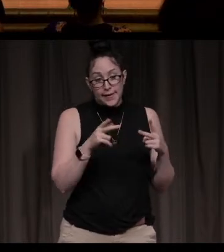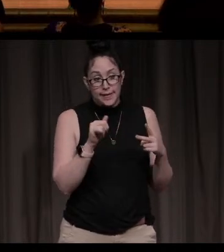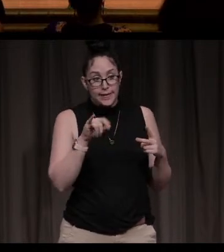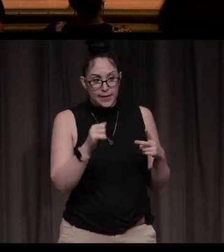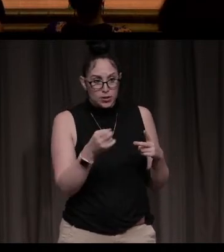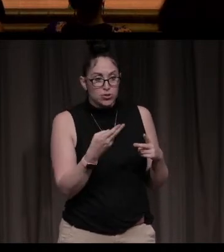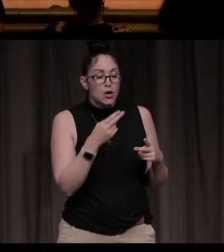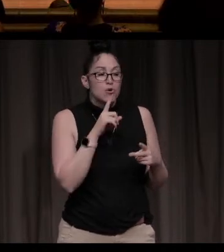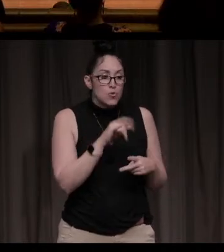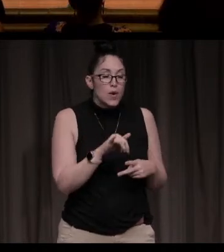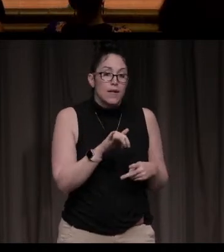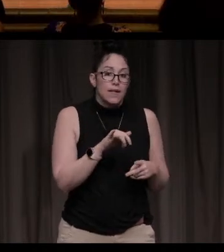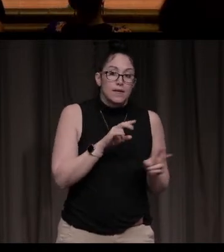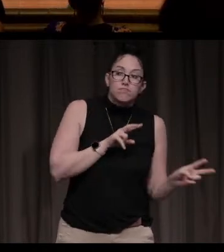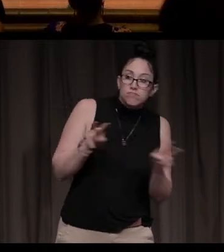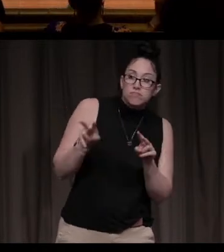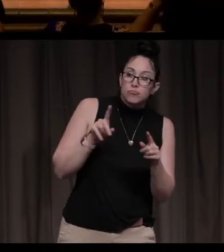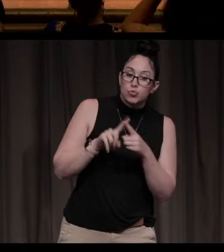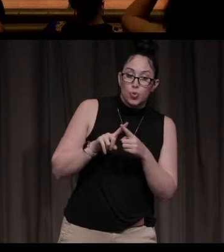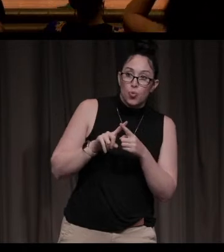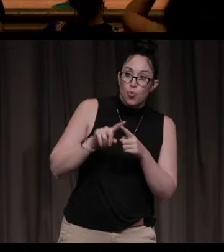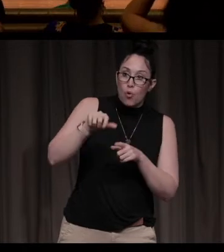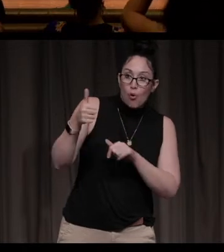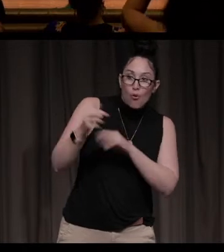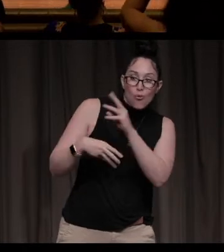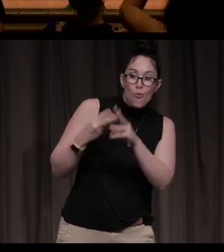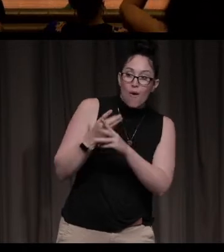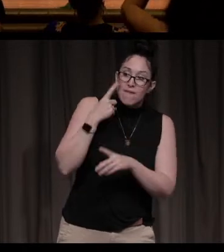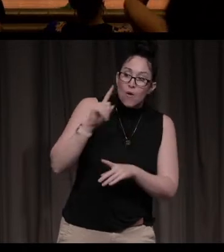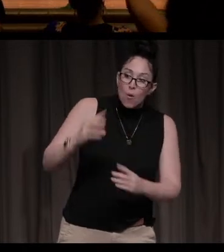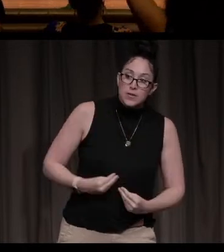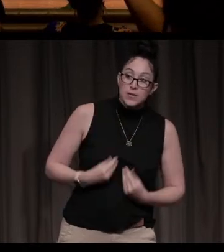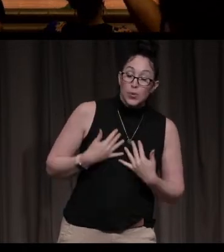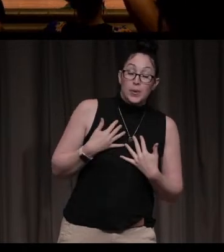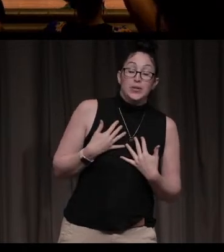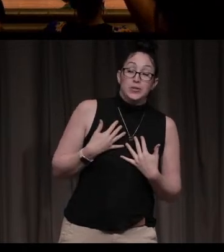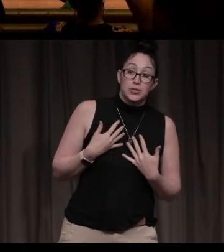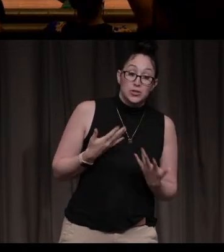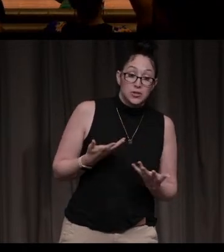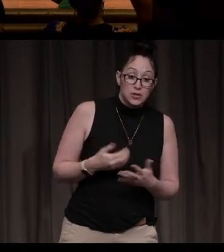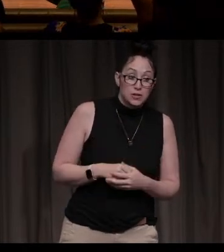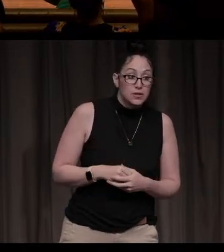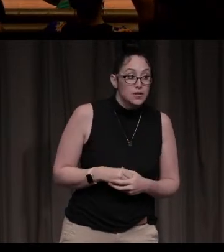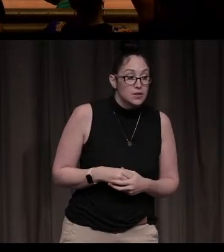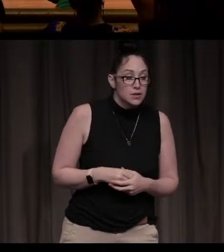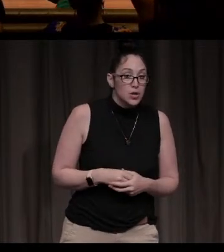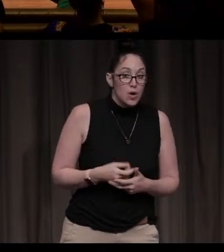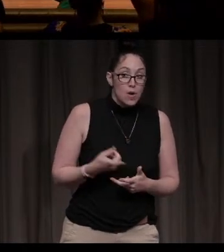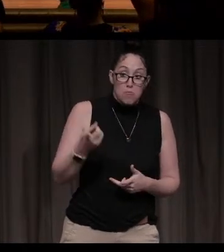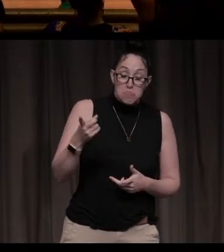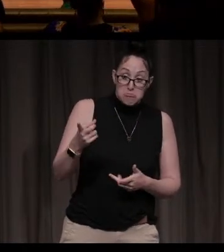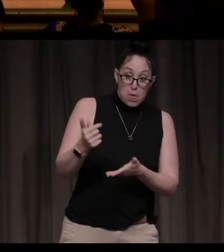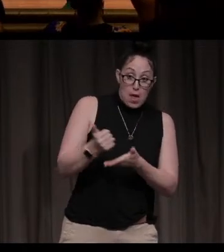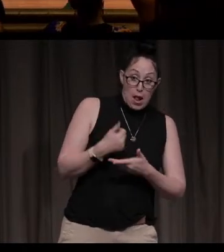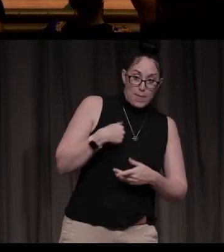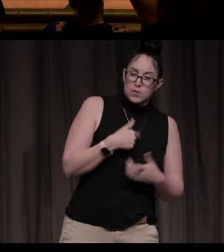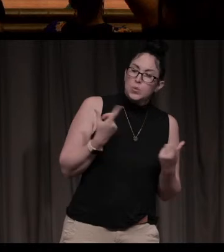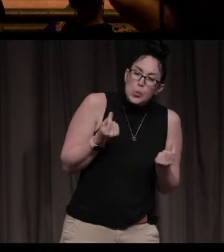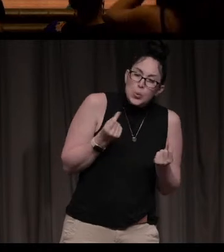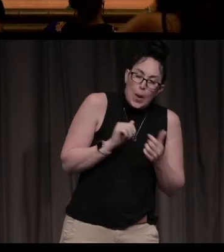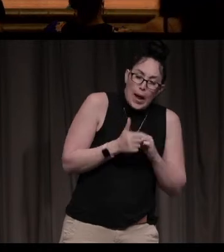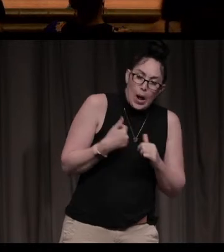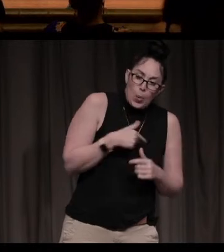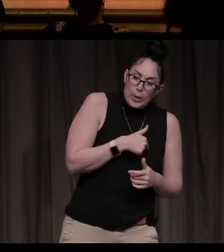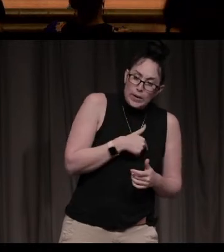look to the natural world for their inspiration, because this natural world that does so much for us, what are we doing to give back to it? And I think that this is